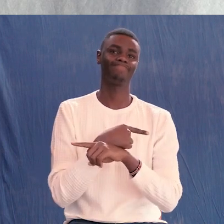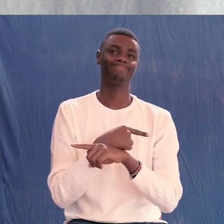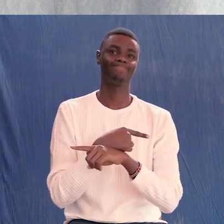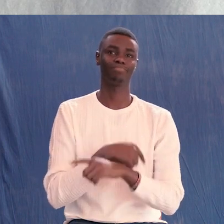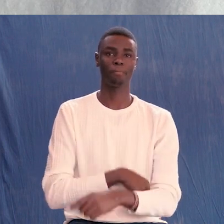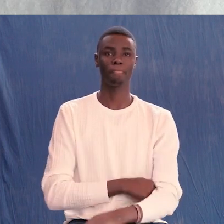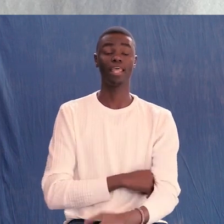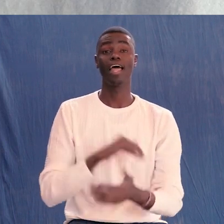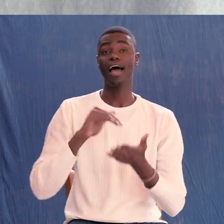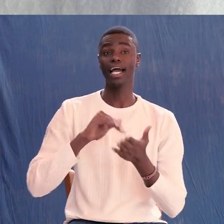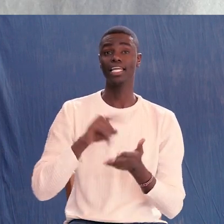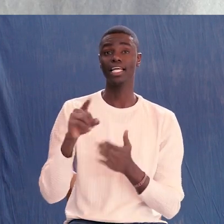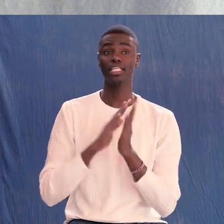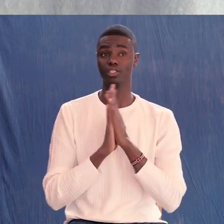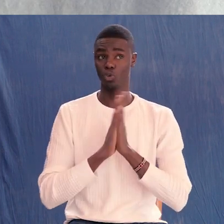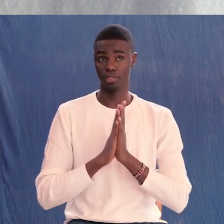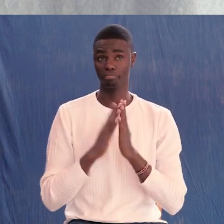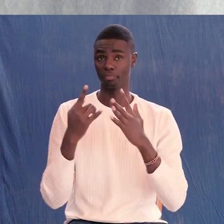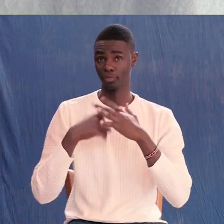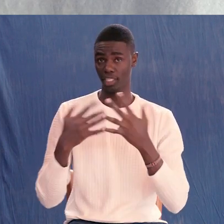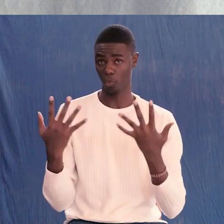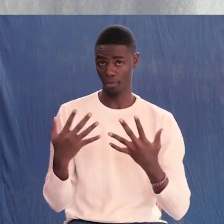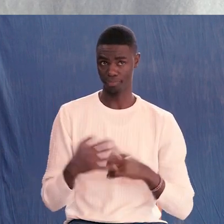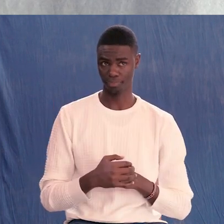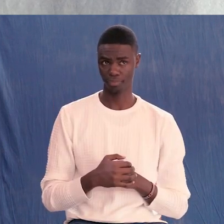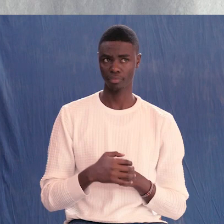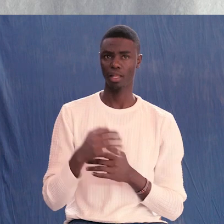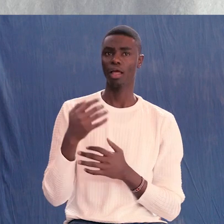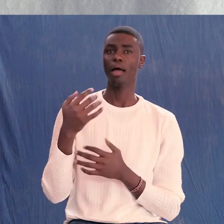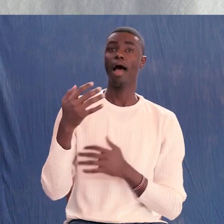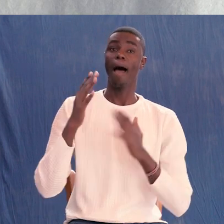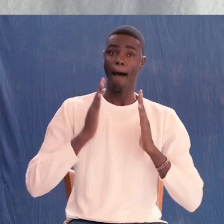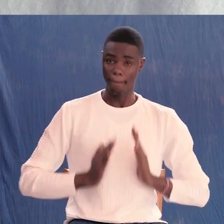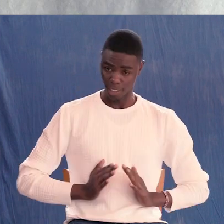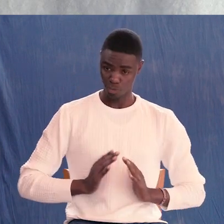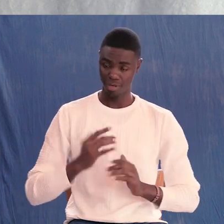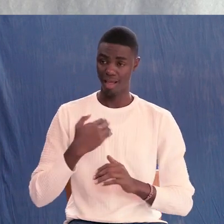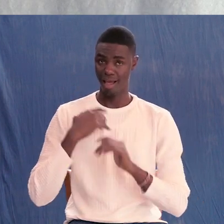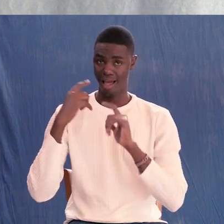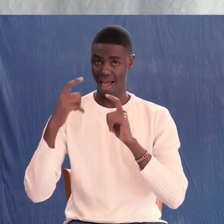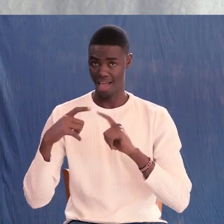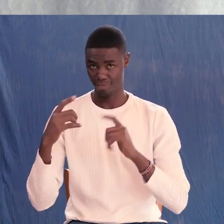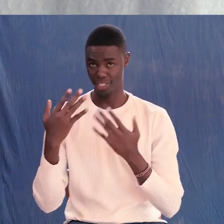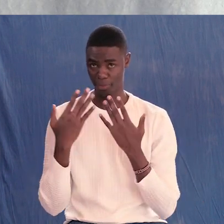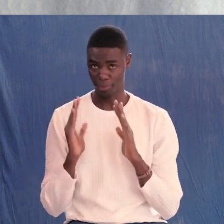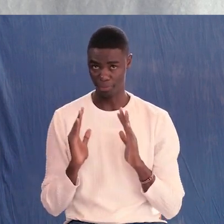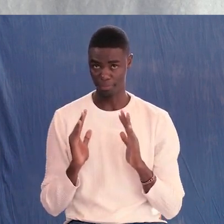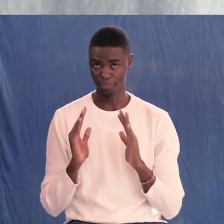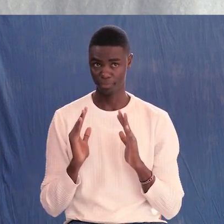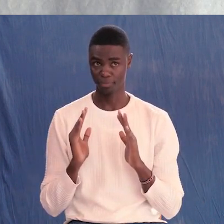And again, this passage starts on the premise that somebody has sinned. And